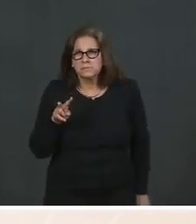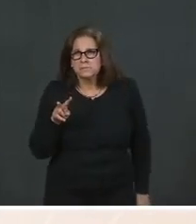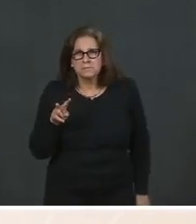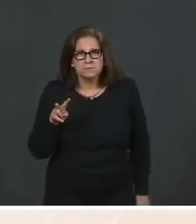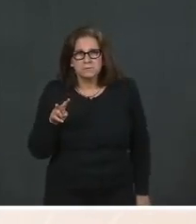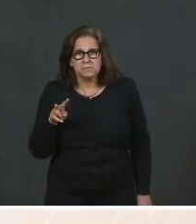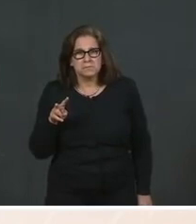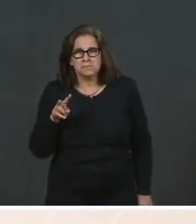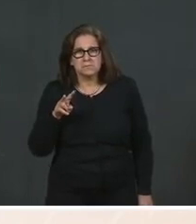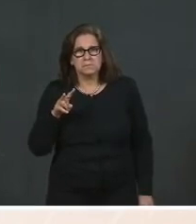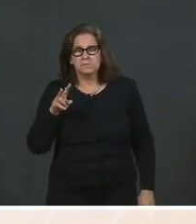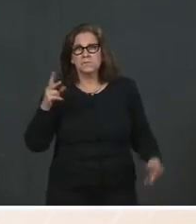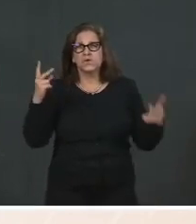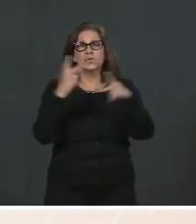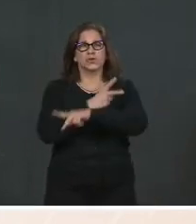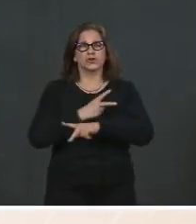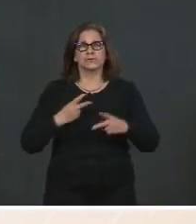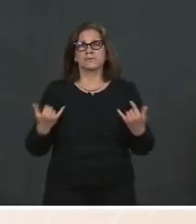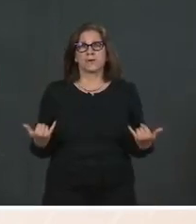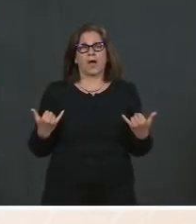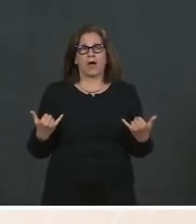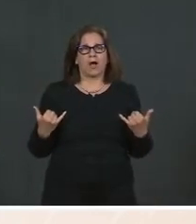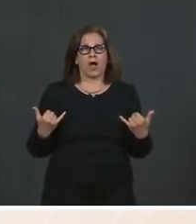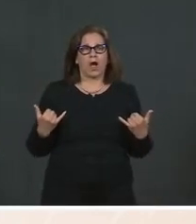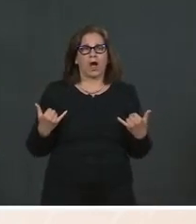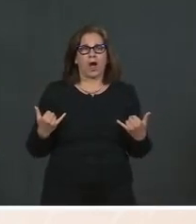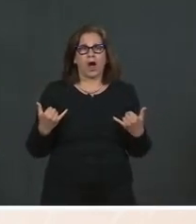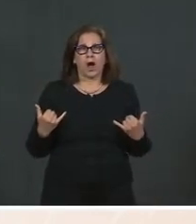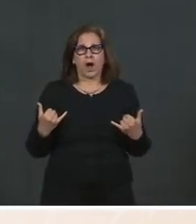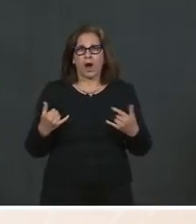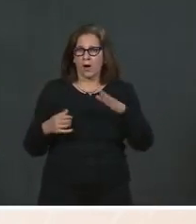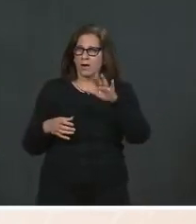to last 7 months or more? Well,